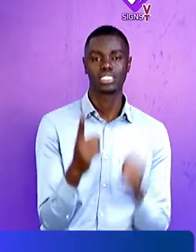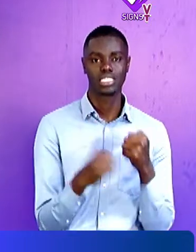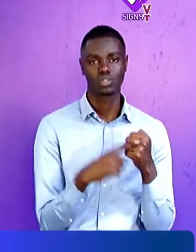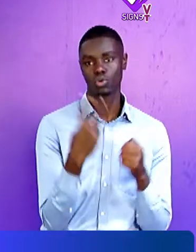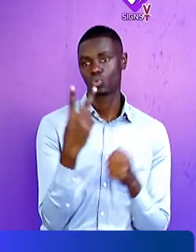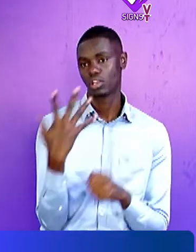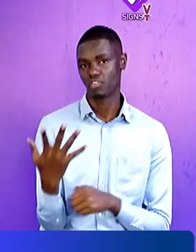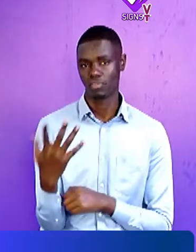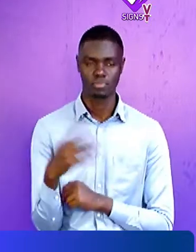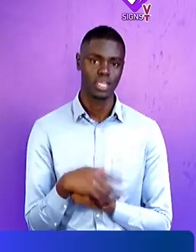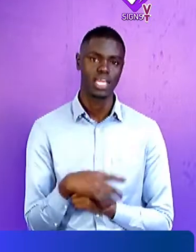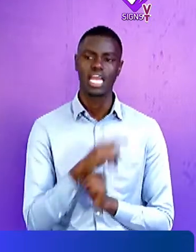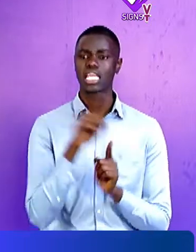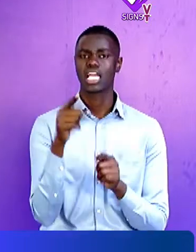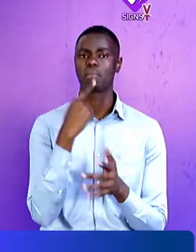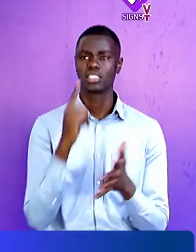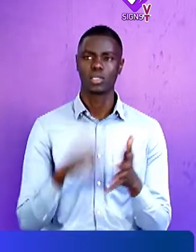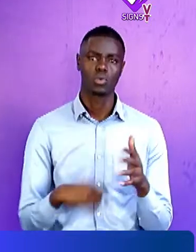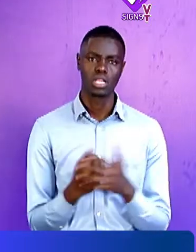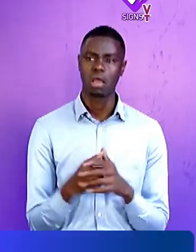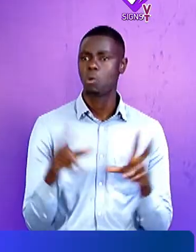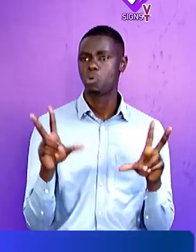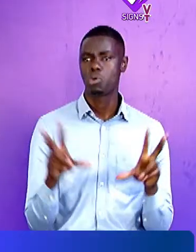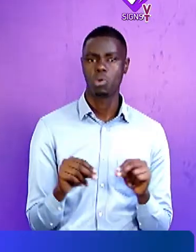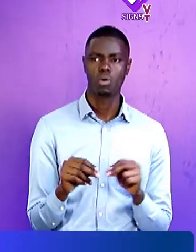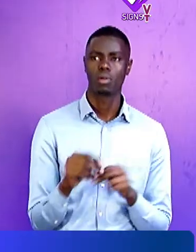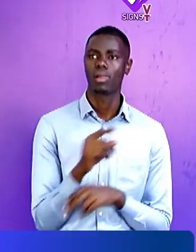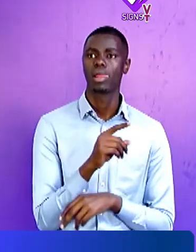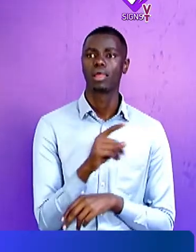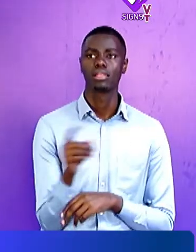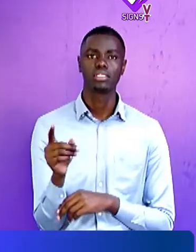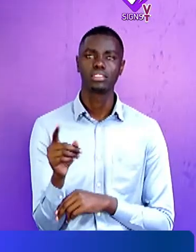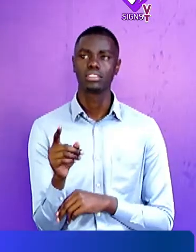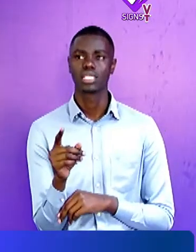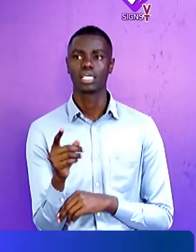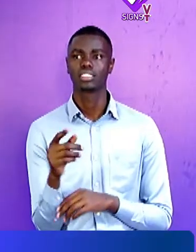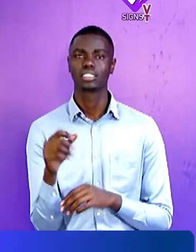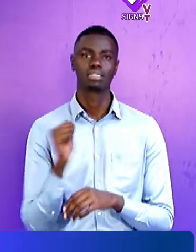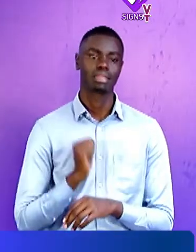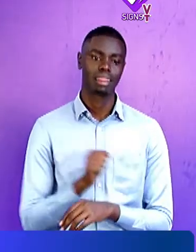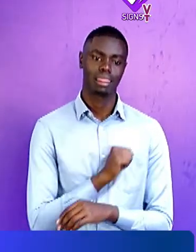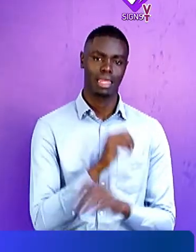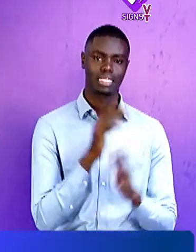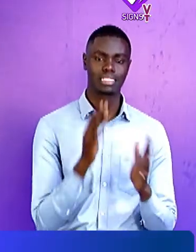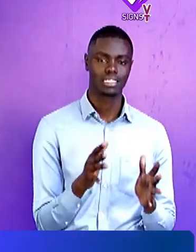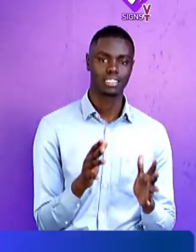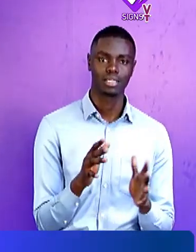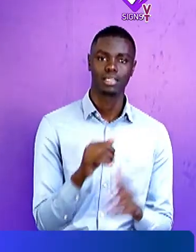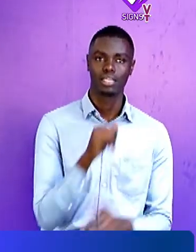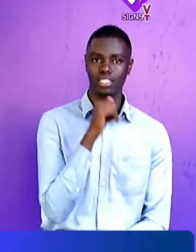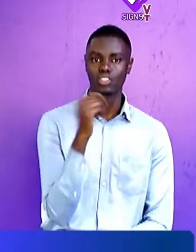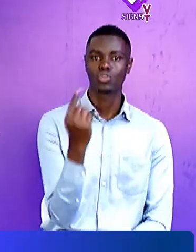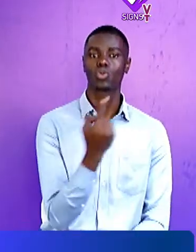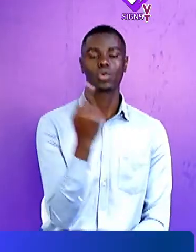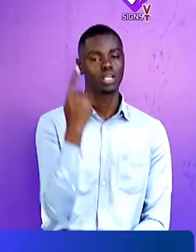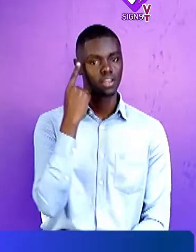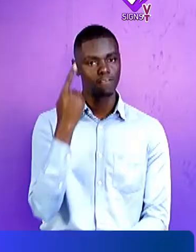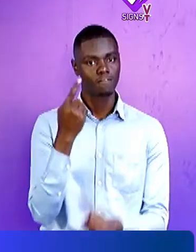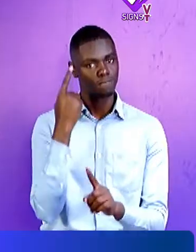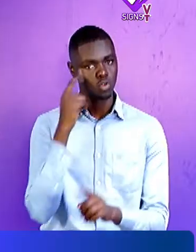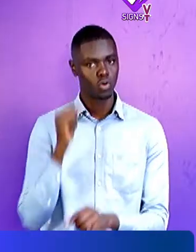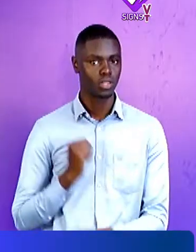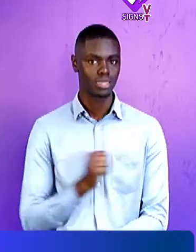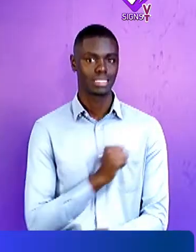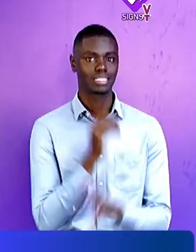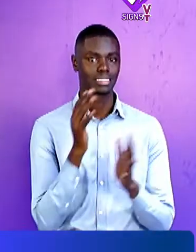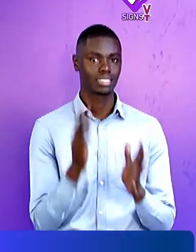it? He comes and says that, oh no, this is just a proposal from a senator. No, it's not just from a senator. That senator